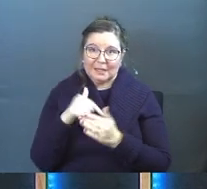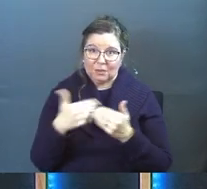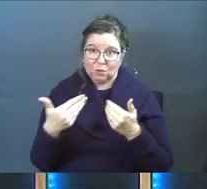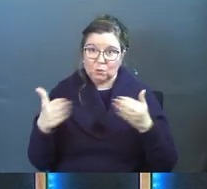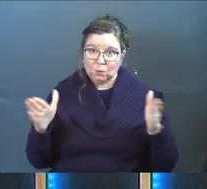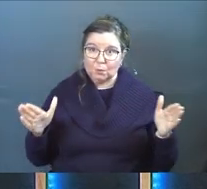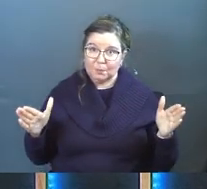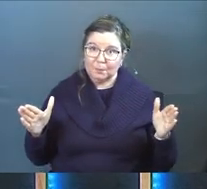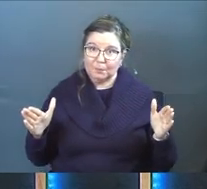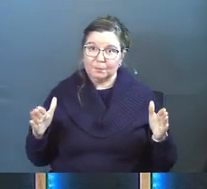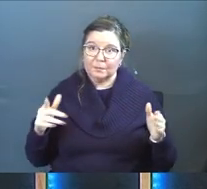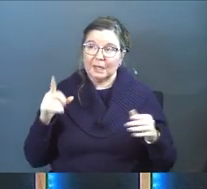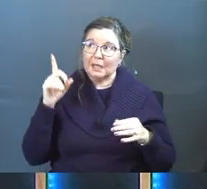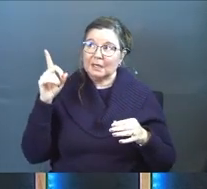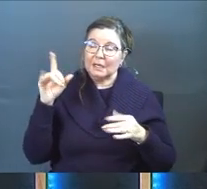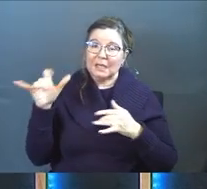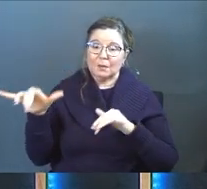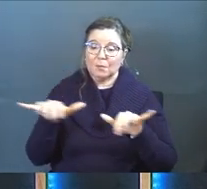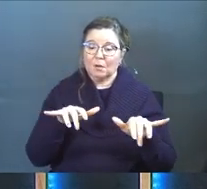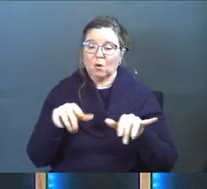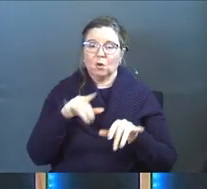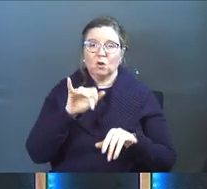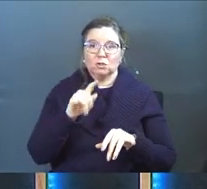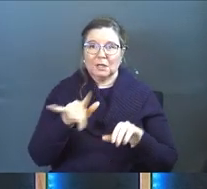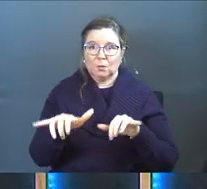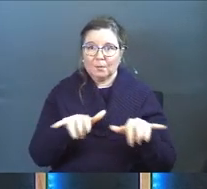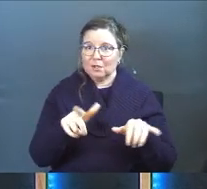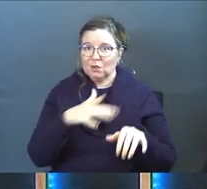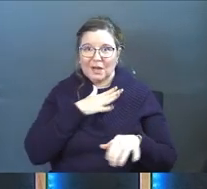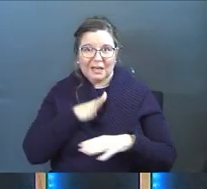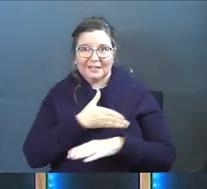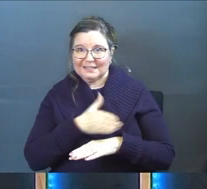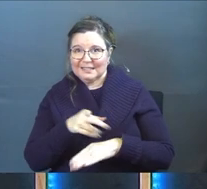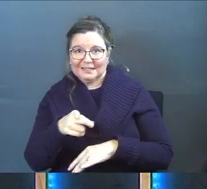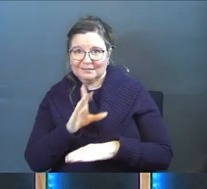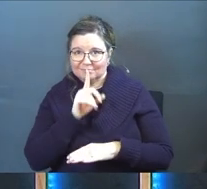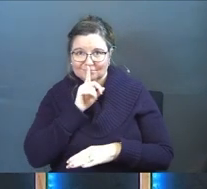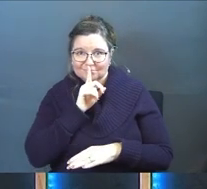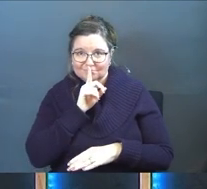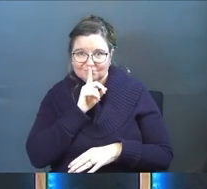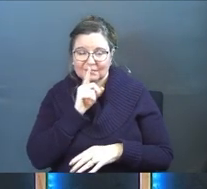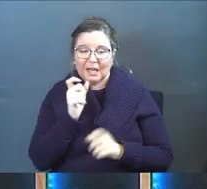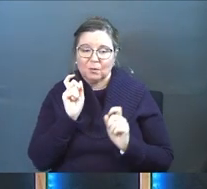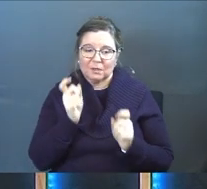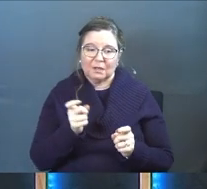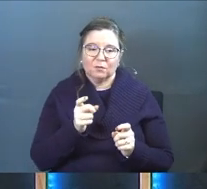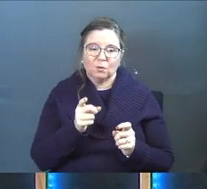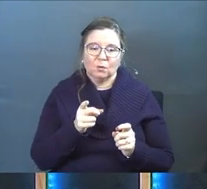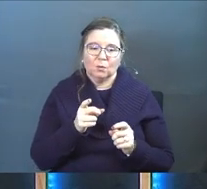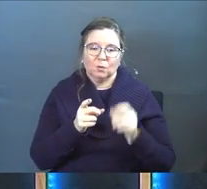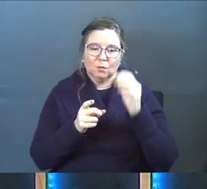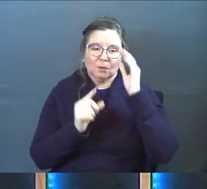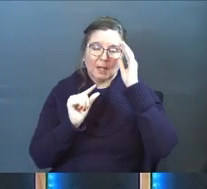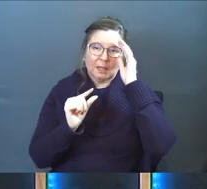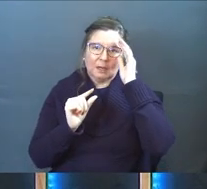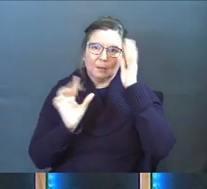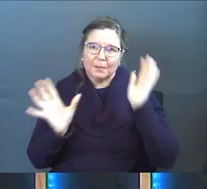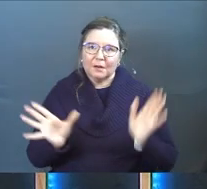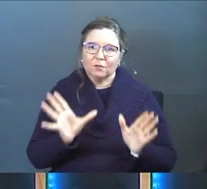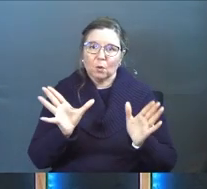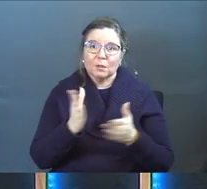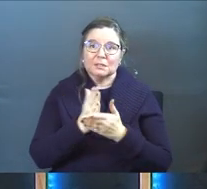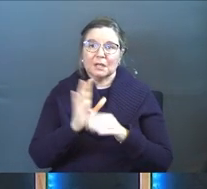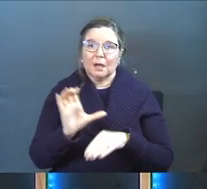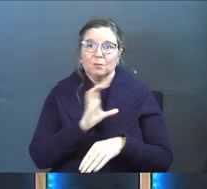this room. And he's going to play and you're not going to sing. I'll just give you a little bit of coaching.